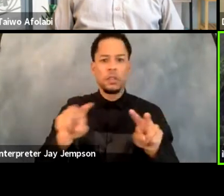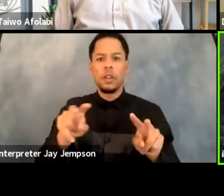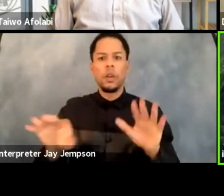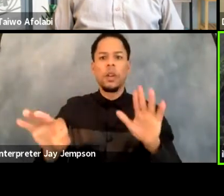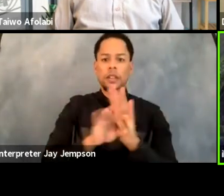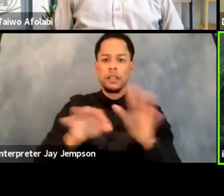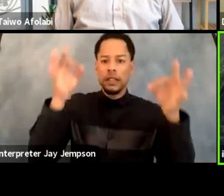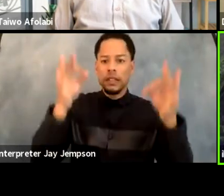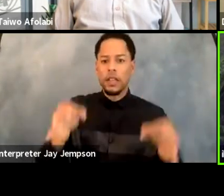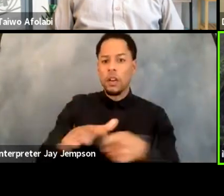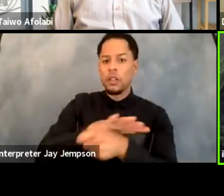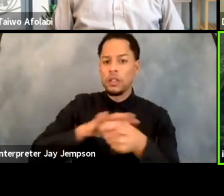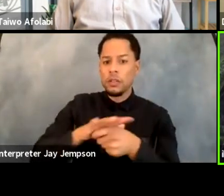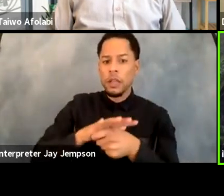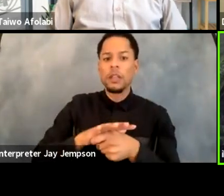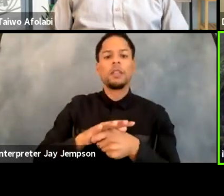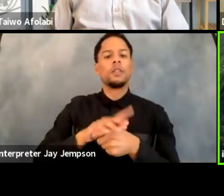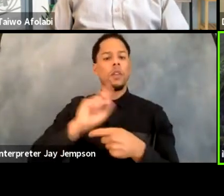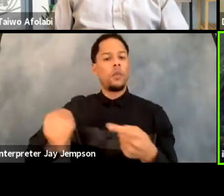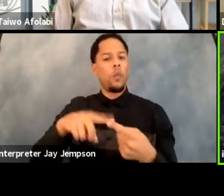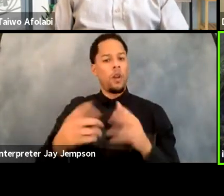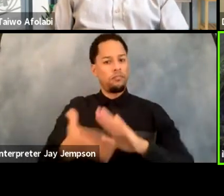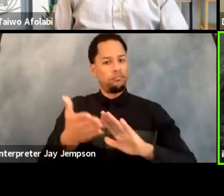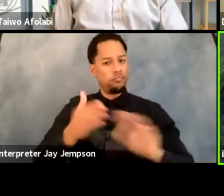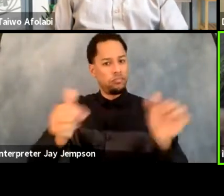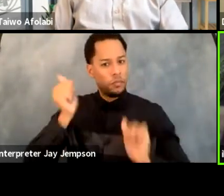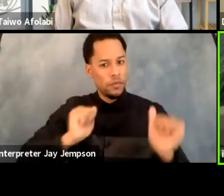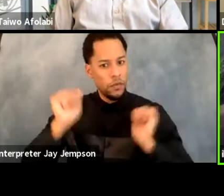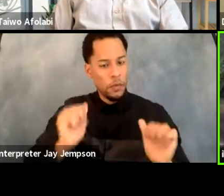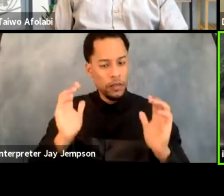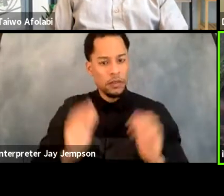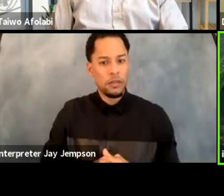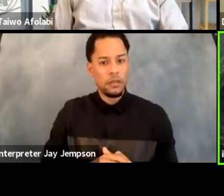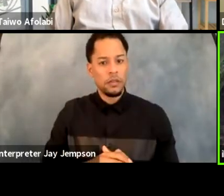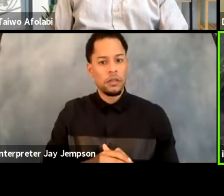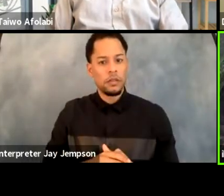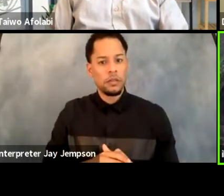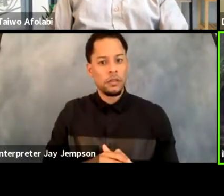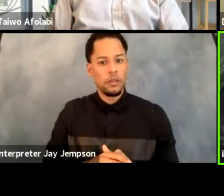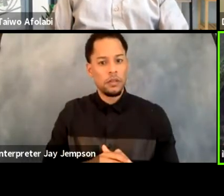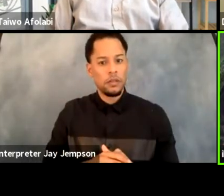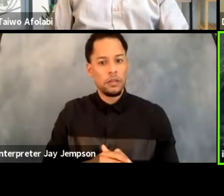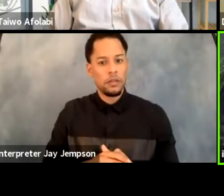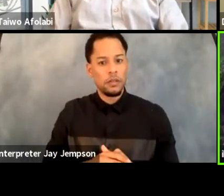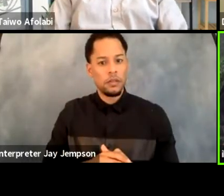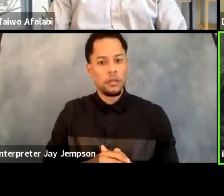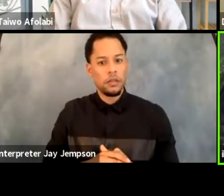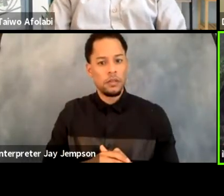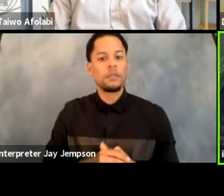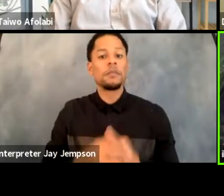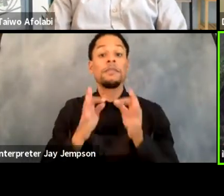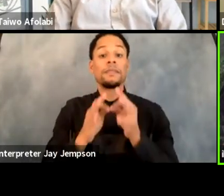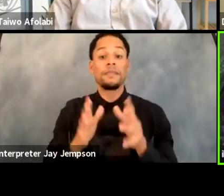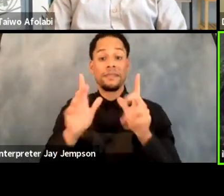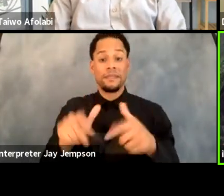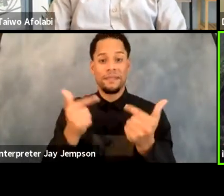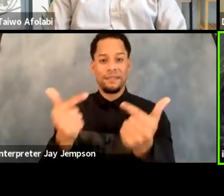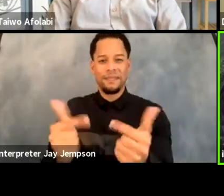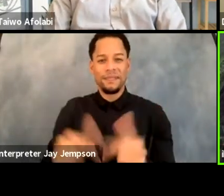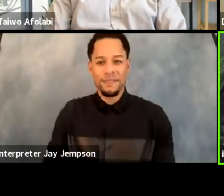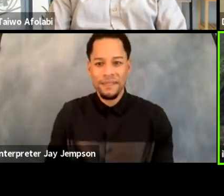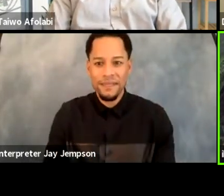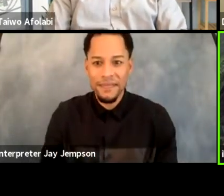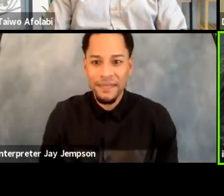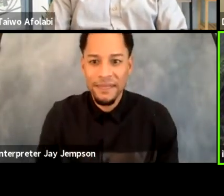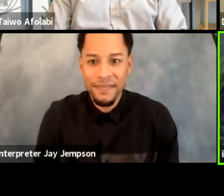will be good for your performance. You know, so let's put it there. And then I give them explanation for why. So there was one thing that happened.